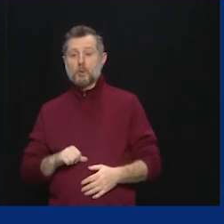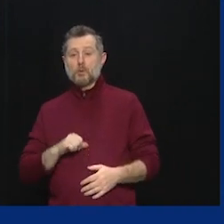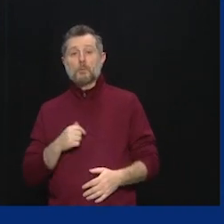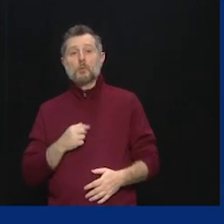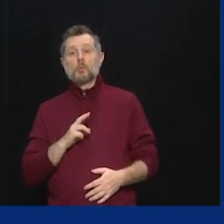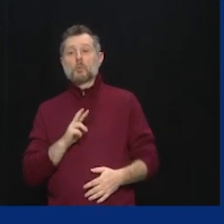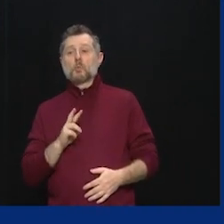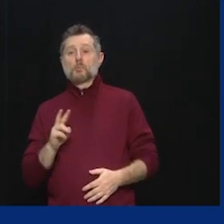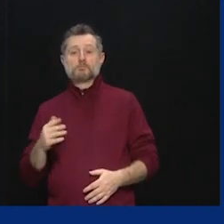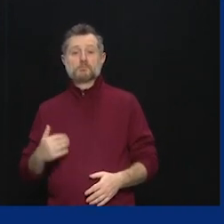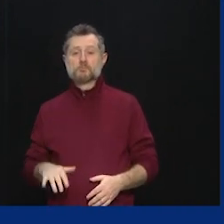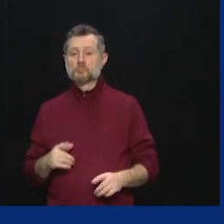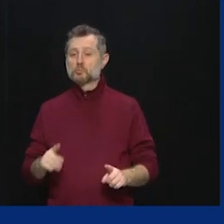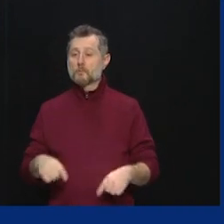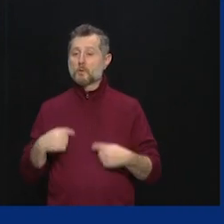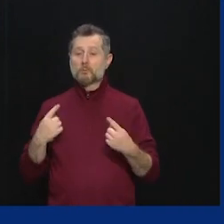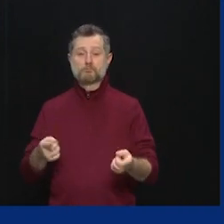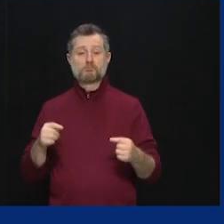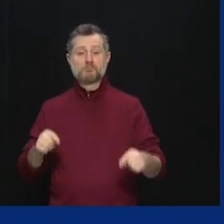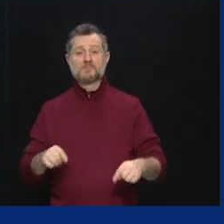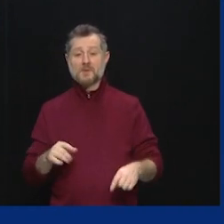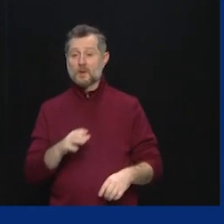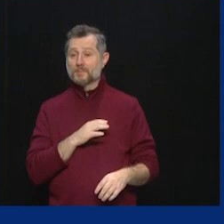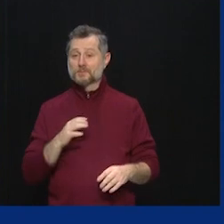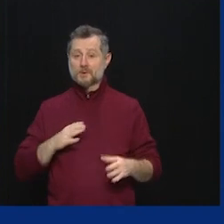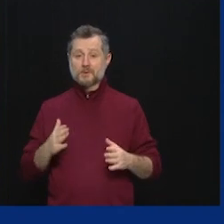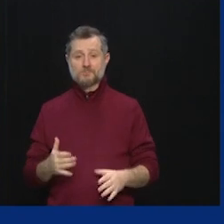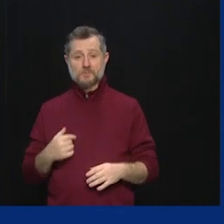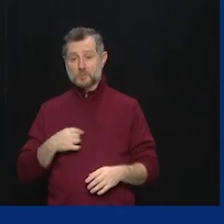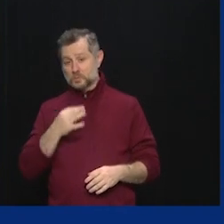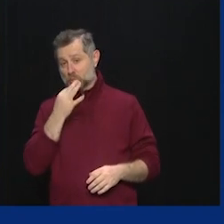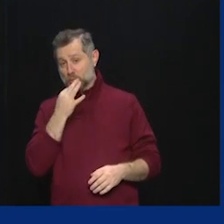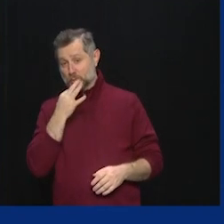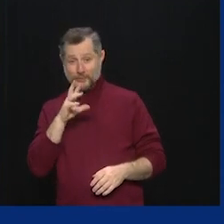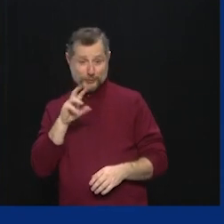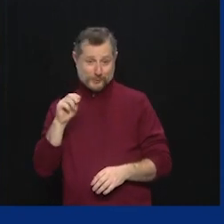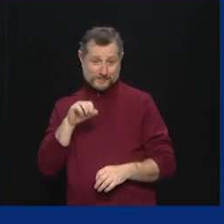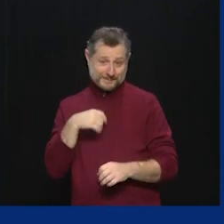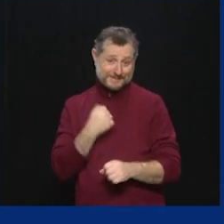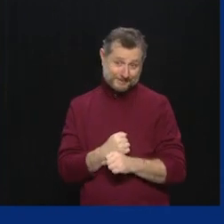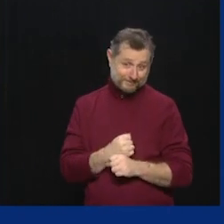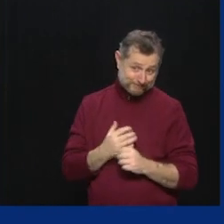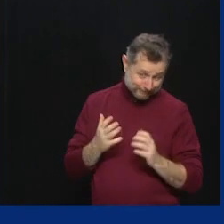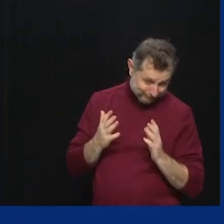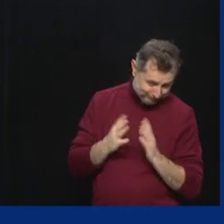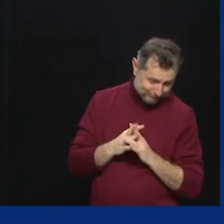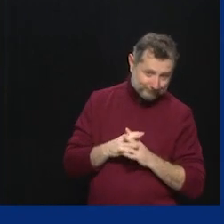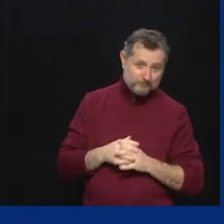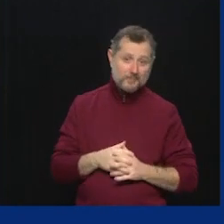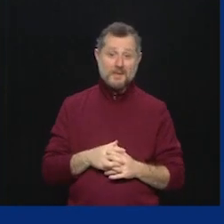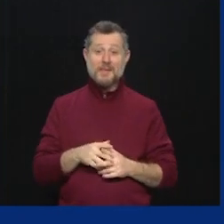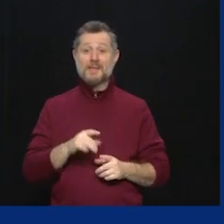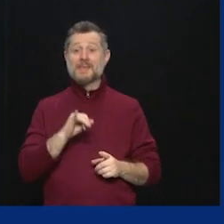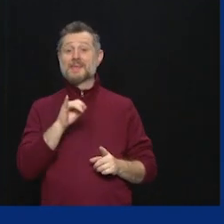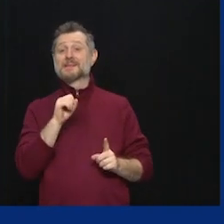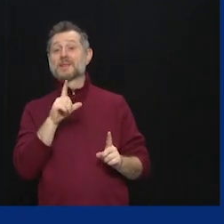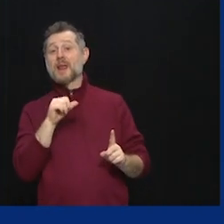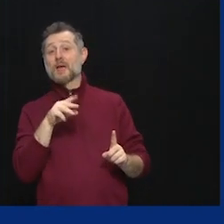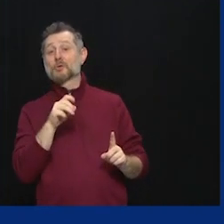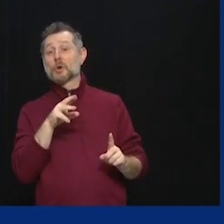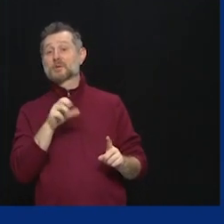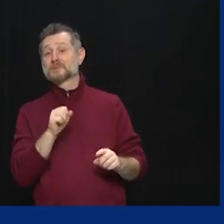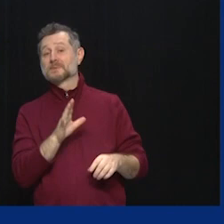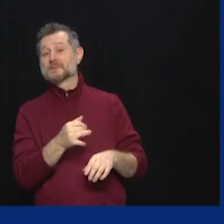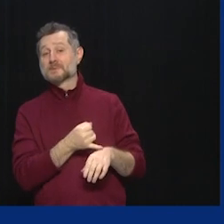been commissioner, and we're now going on 3 decades, the Islanders have had what I'll call at best